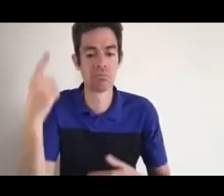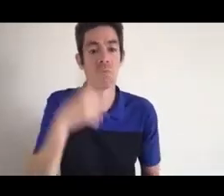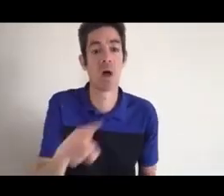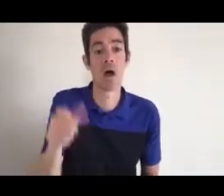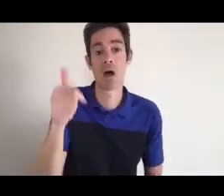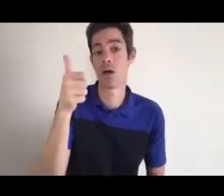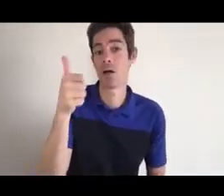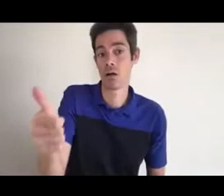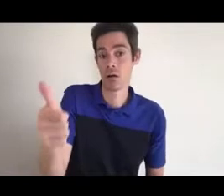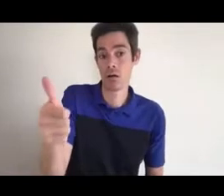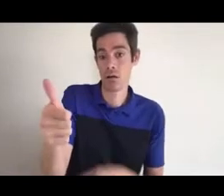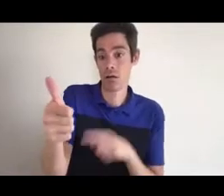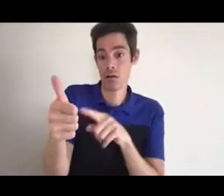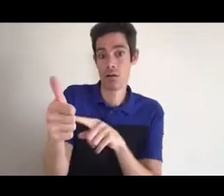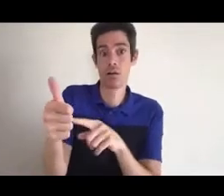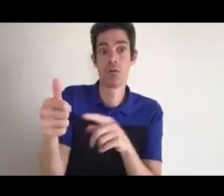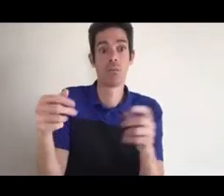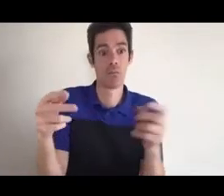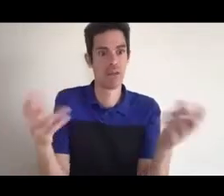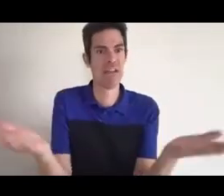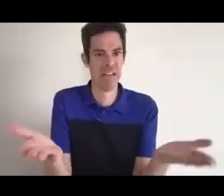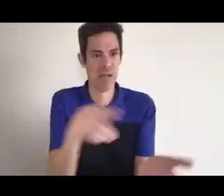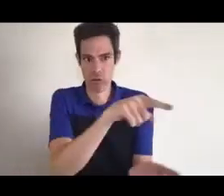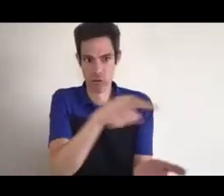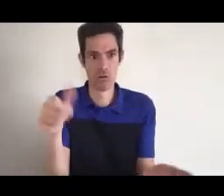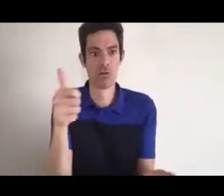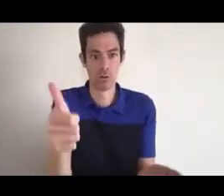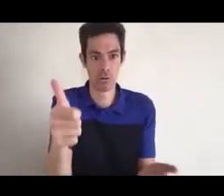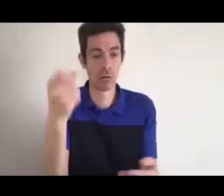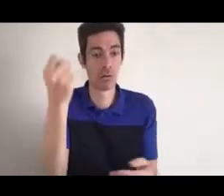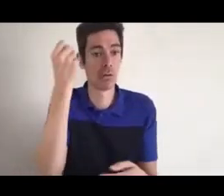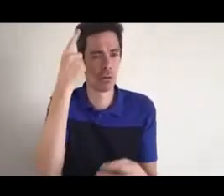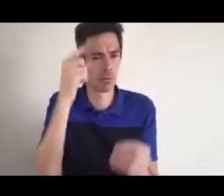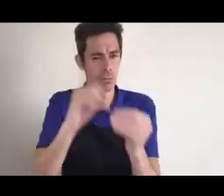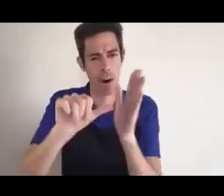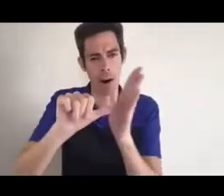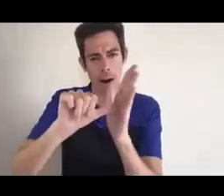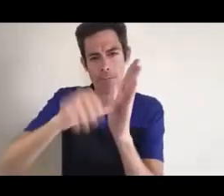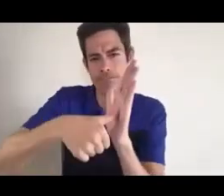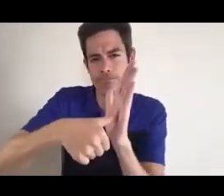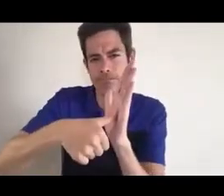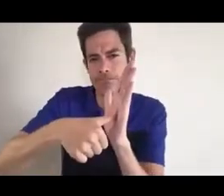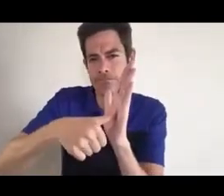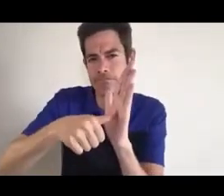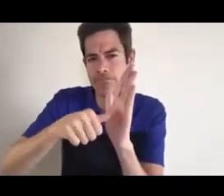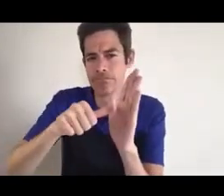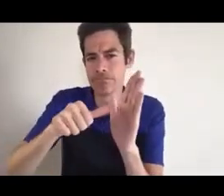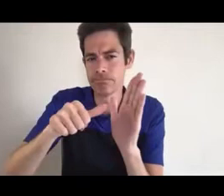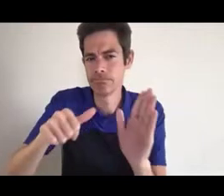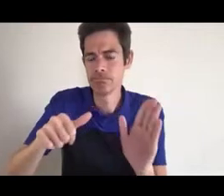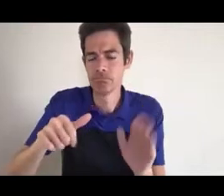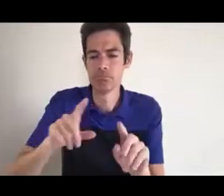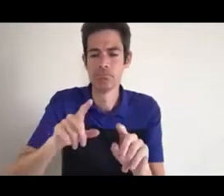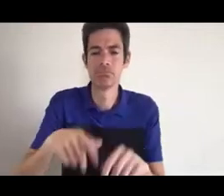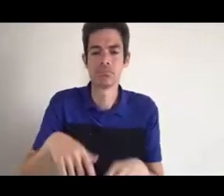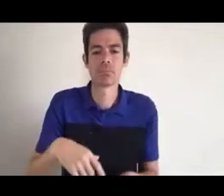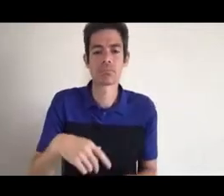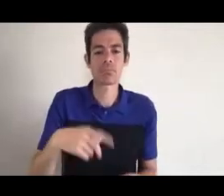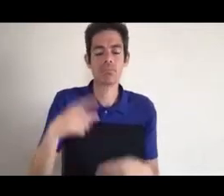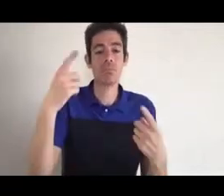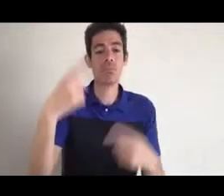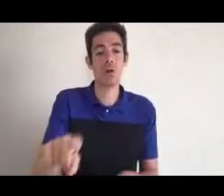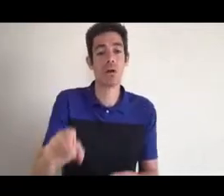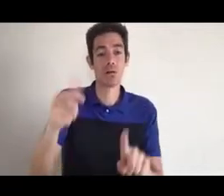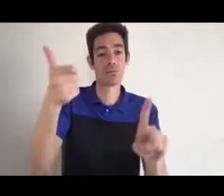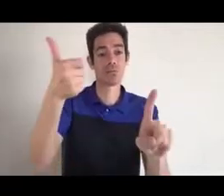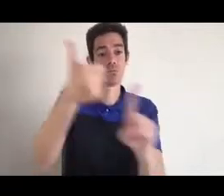things and these are the same. So here is itself. That's a little bit more emphasis on